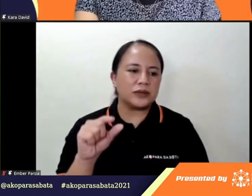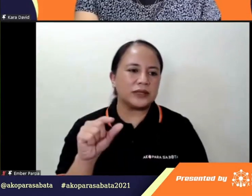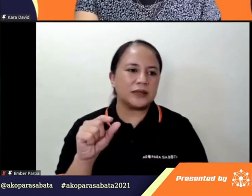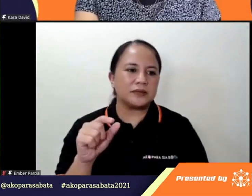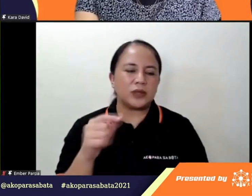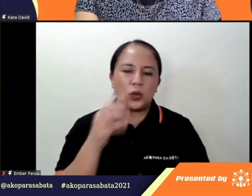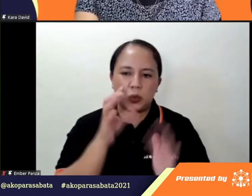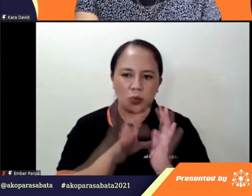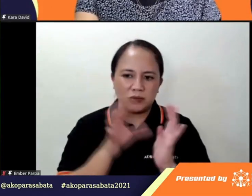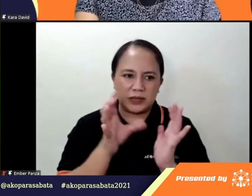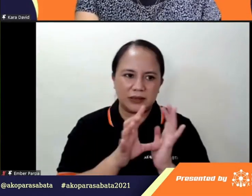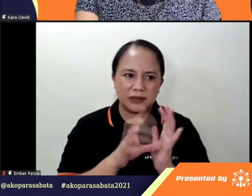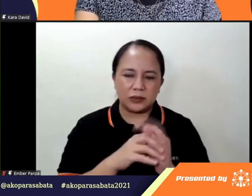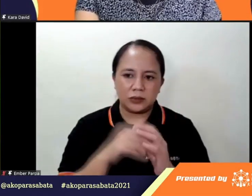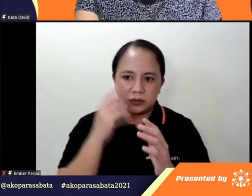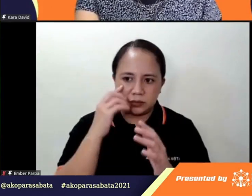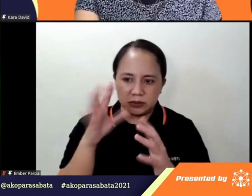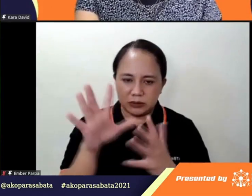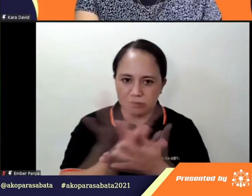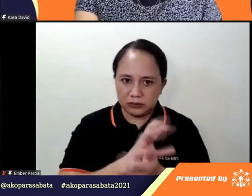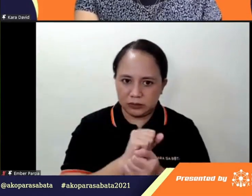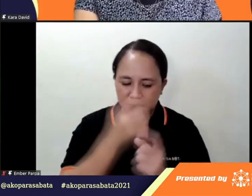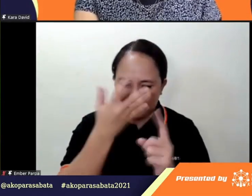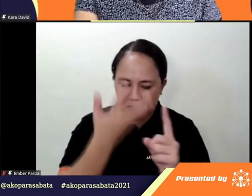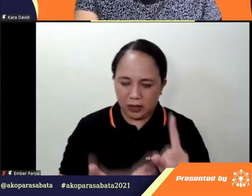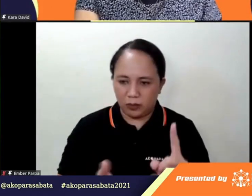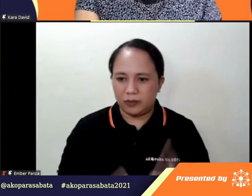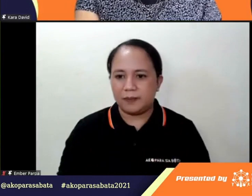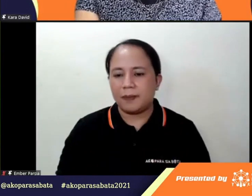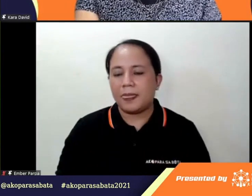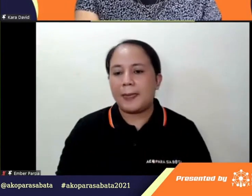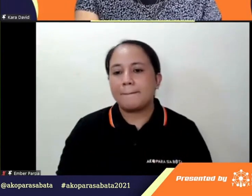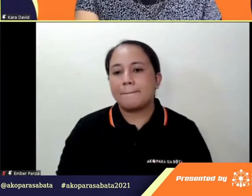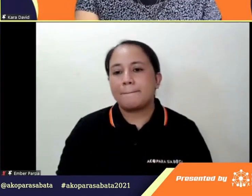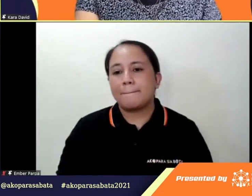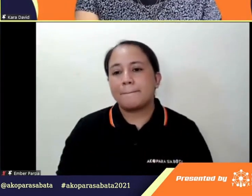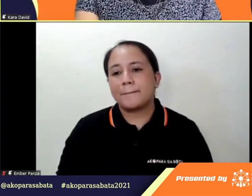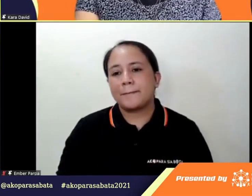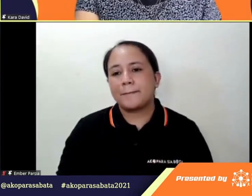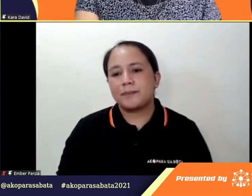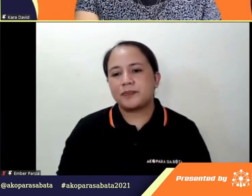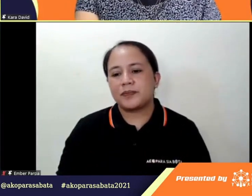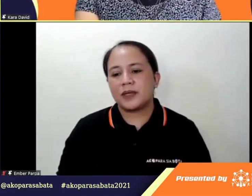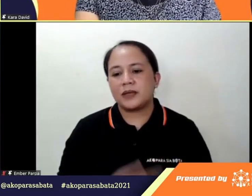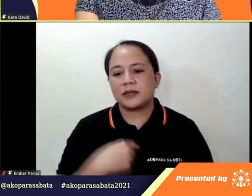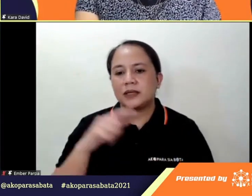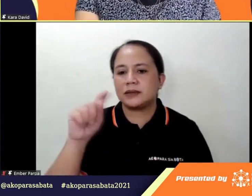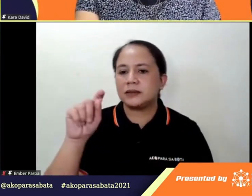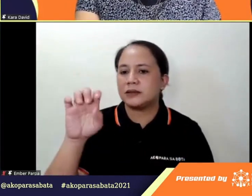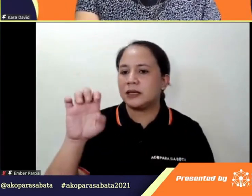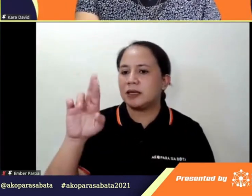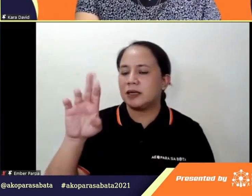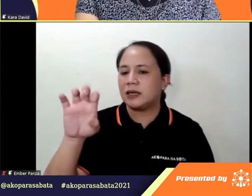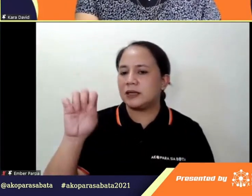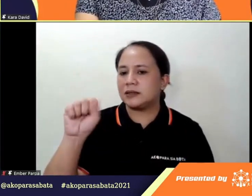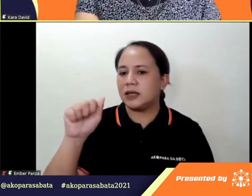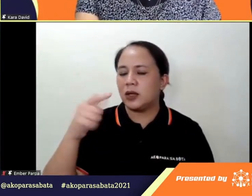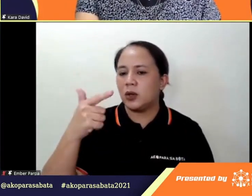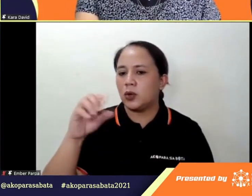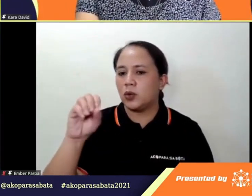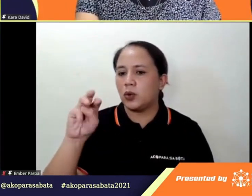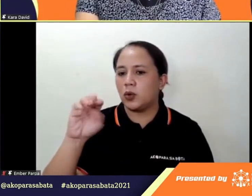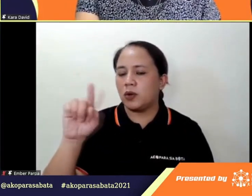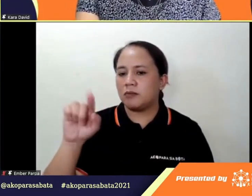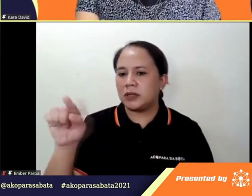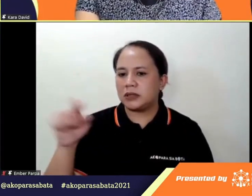criticism, akala mo niyuyurakan mo na yung pagkatao. So, Doc Bernie, may tanong si Teresa Gomez. Sabi niya, nagkaroon na ba ng insidente in